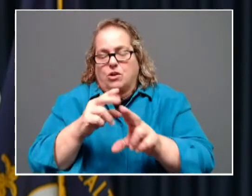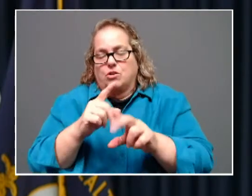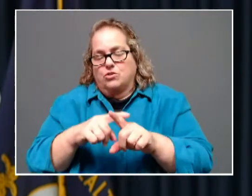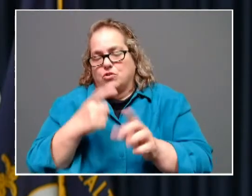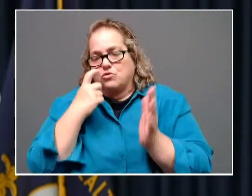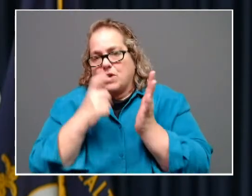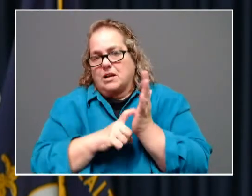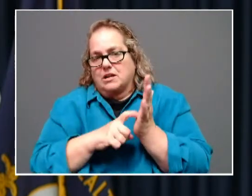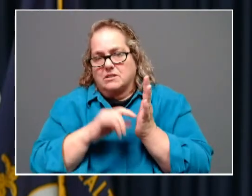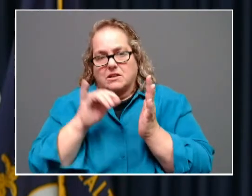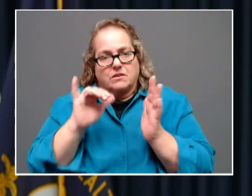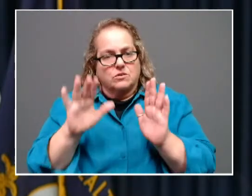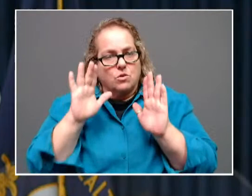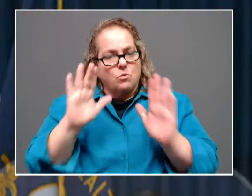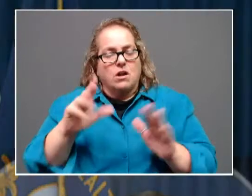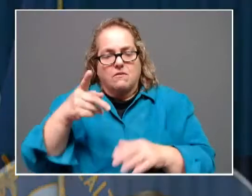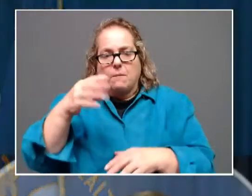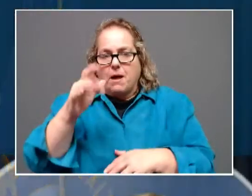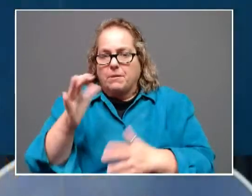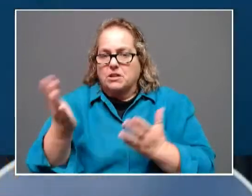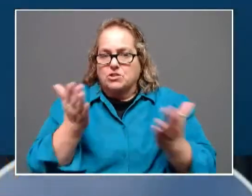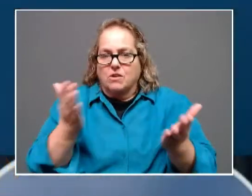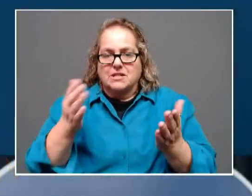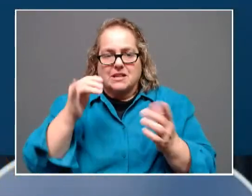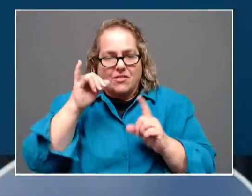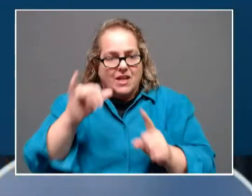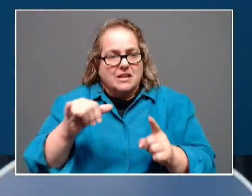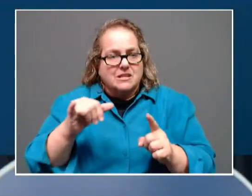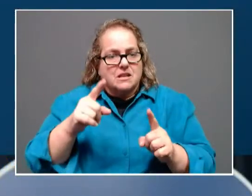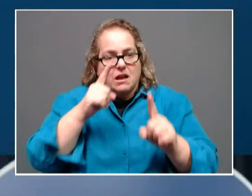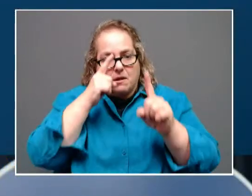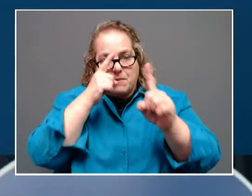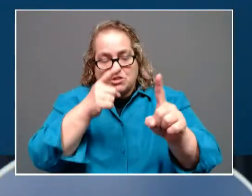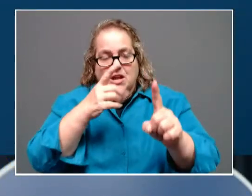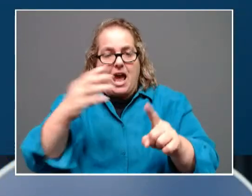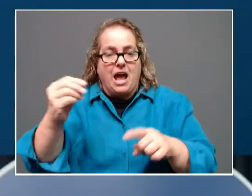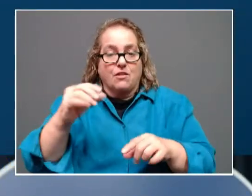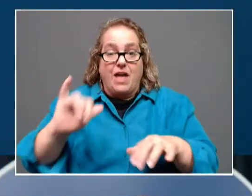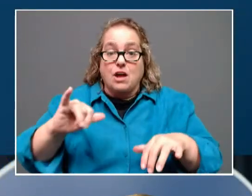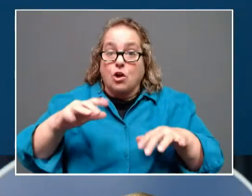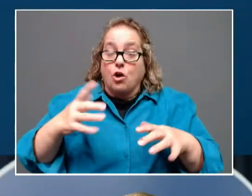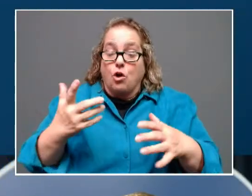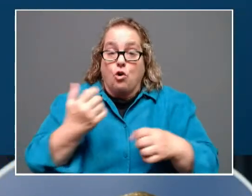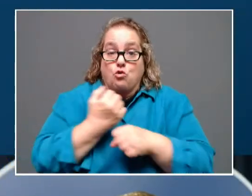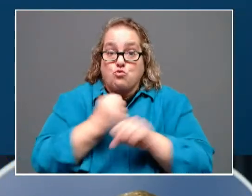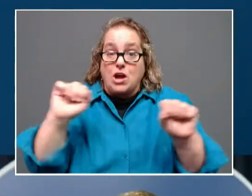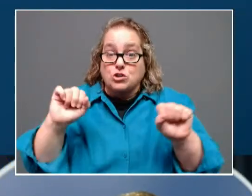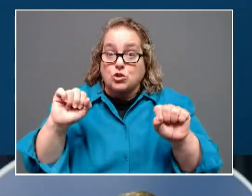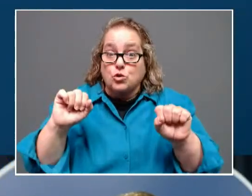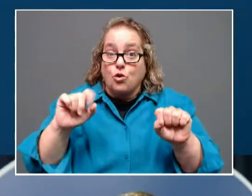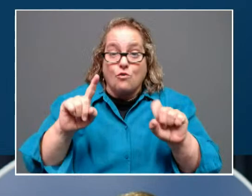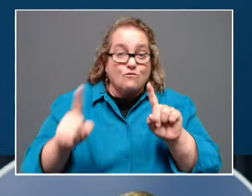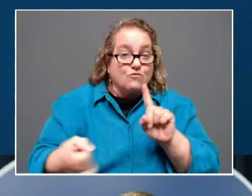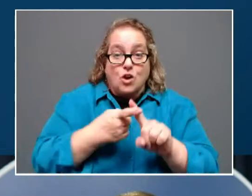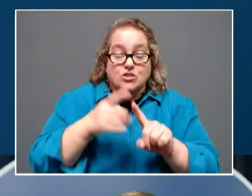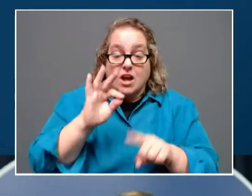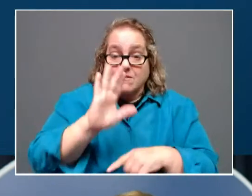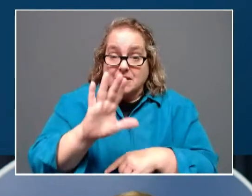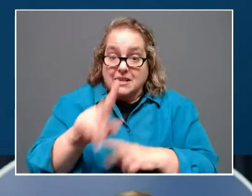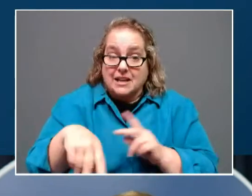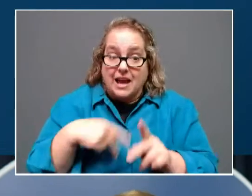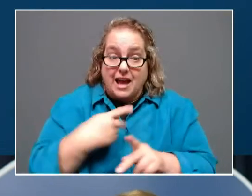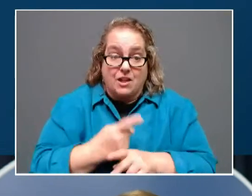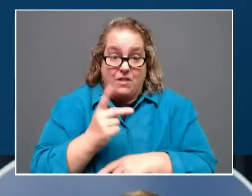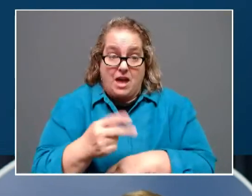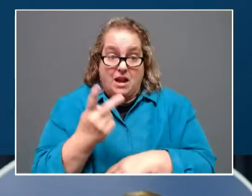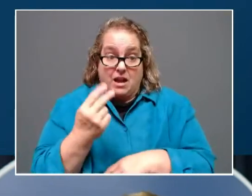service. This mission and the rescue, first of its kind, is extraordinary, and this couple is alive today because of